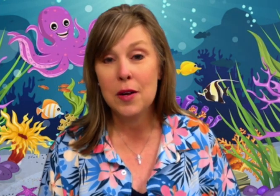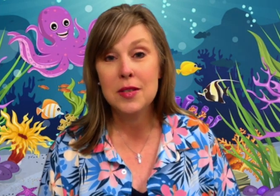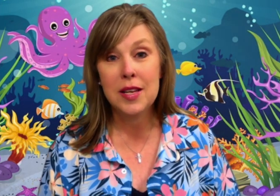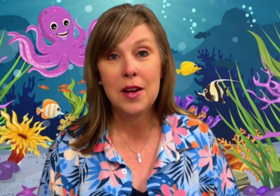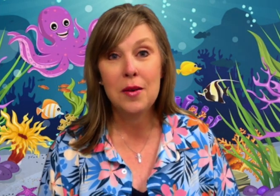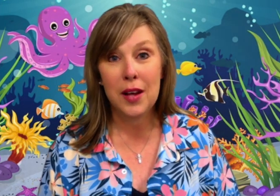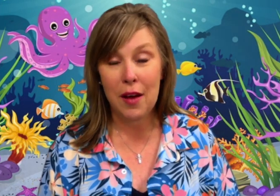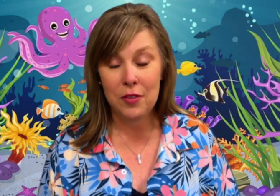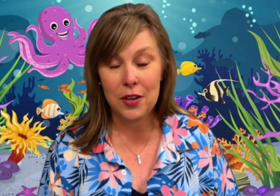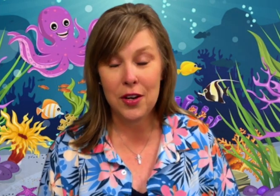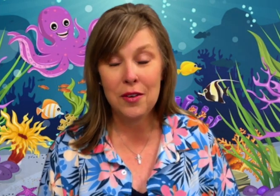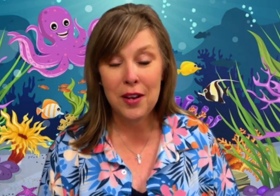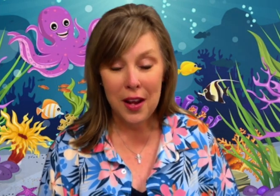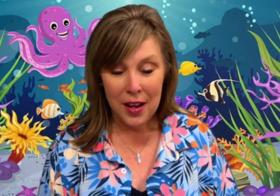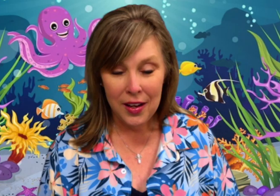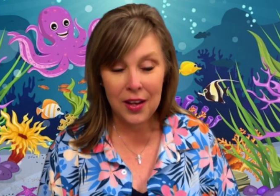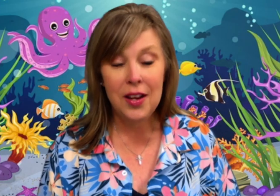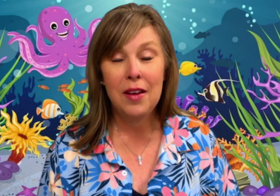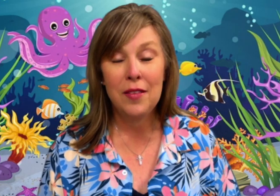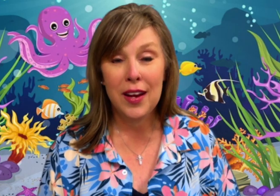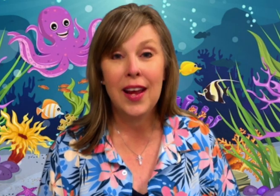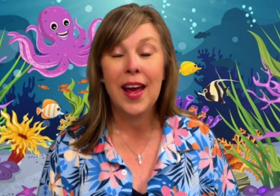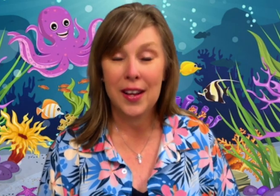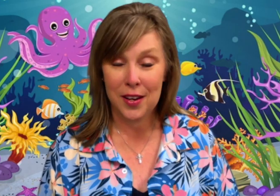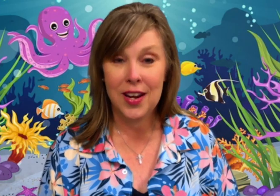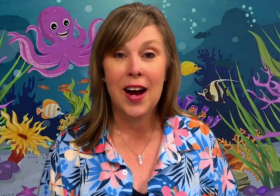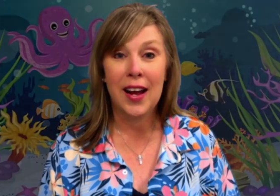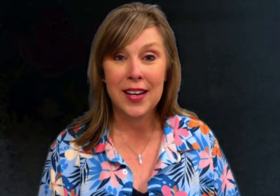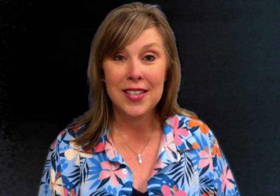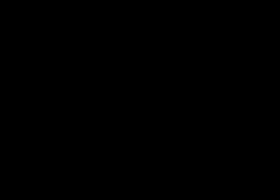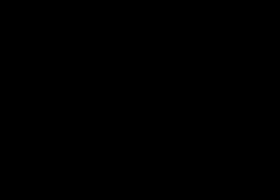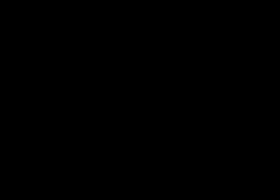And in case we don't see you, good afternoon, good evening, and good night.